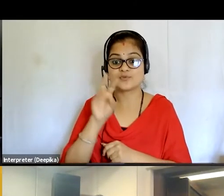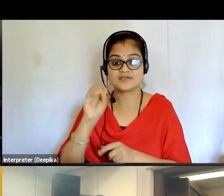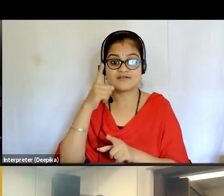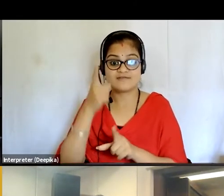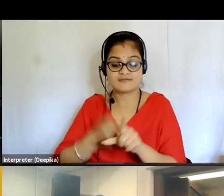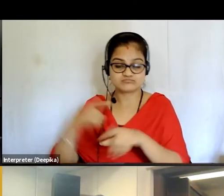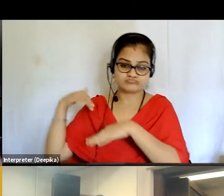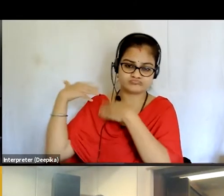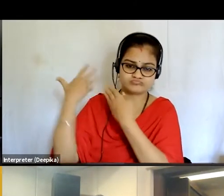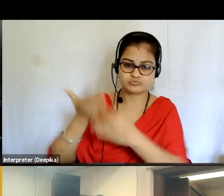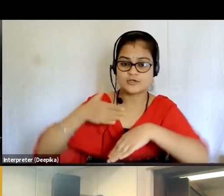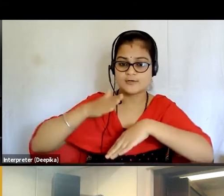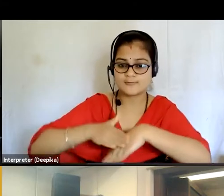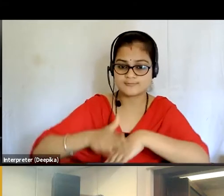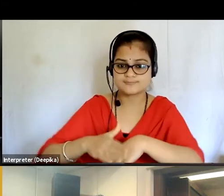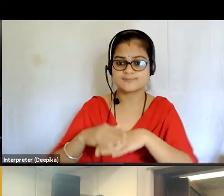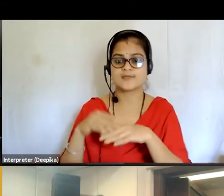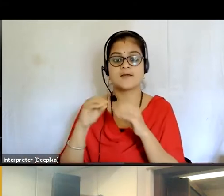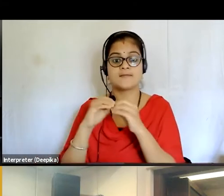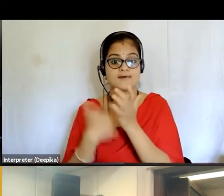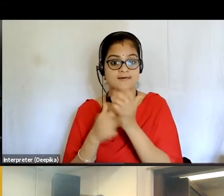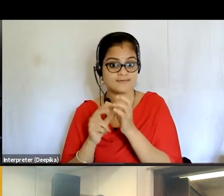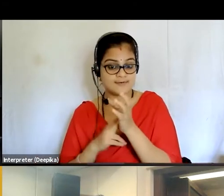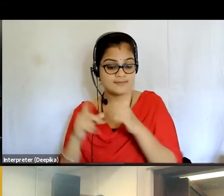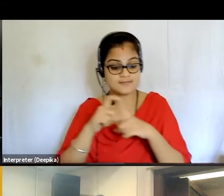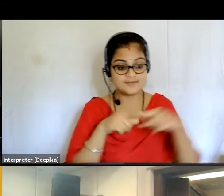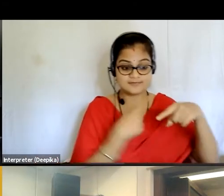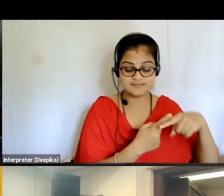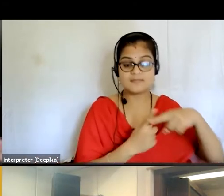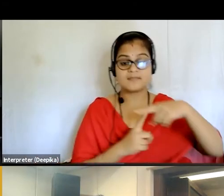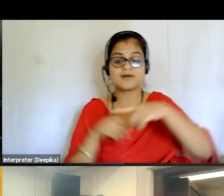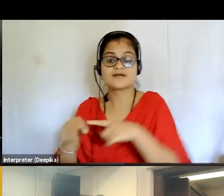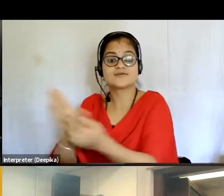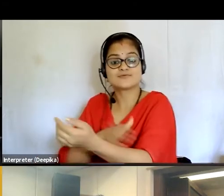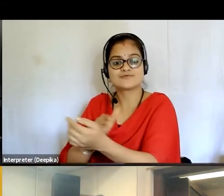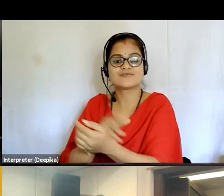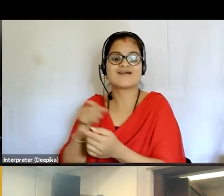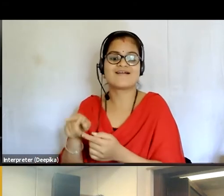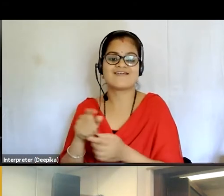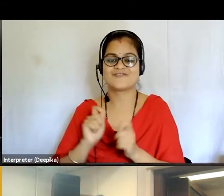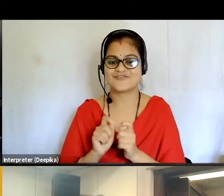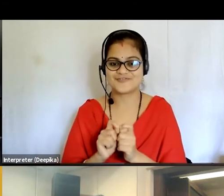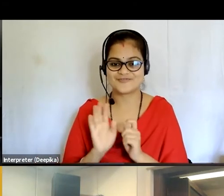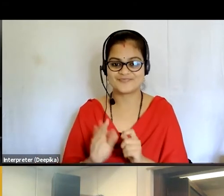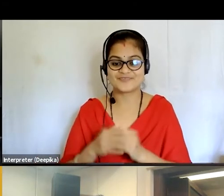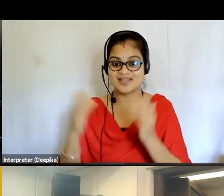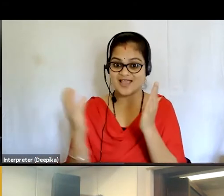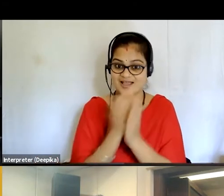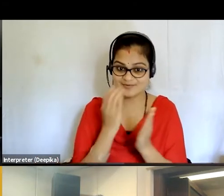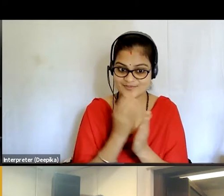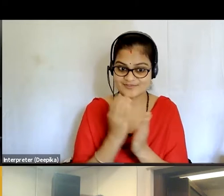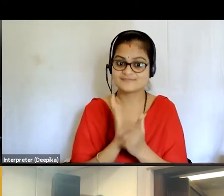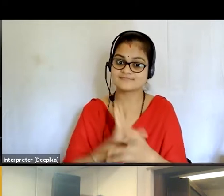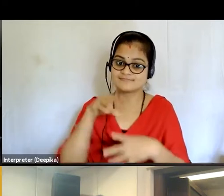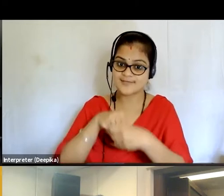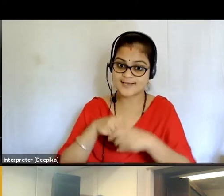of experience in branding on one hand and music on the other, because he was the creative head of an advertising agency, and